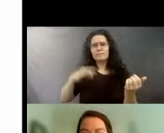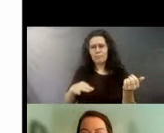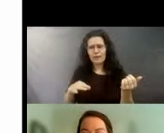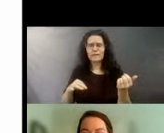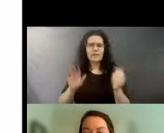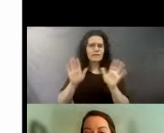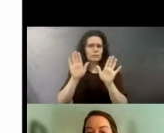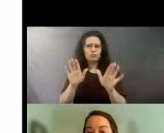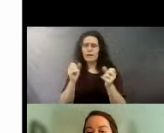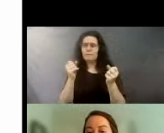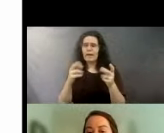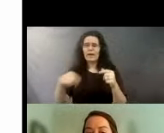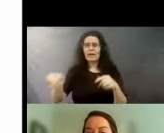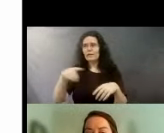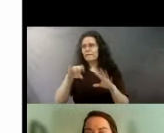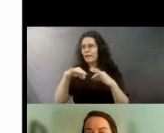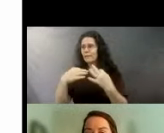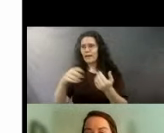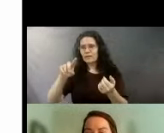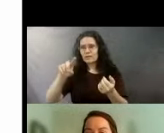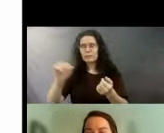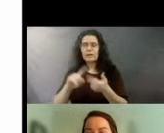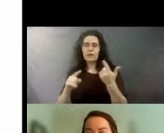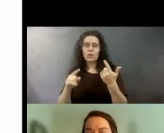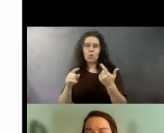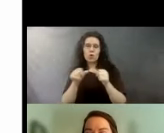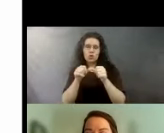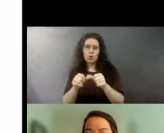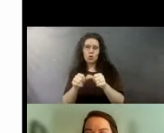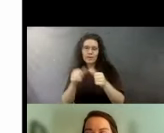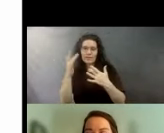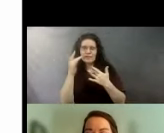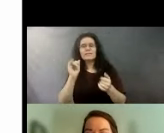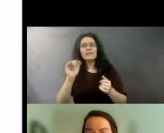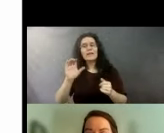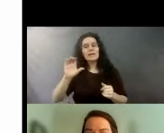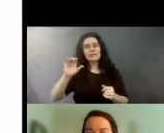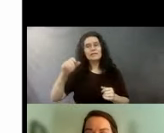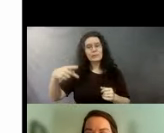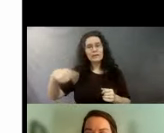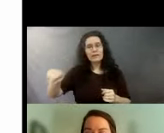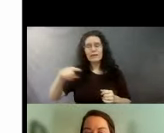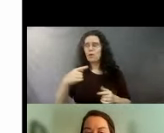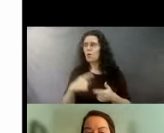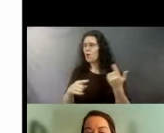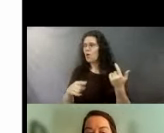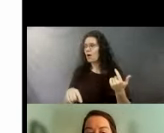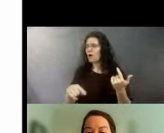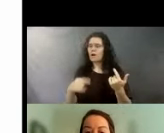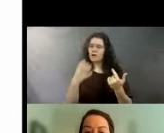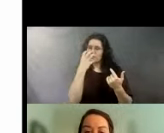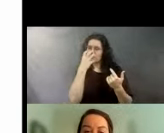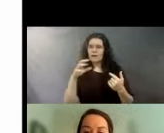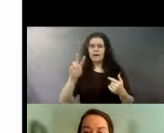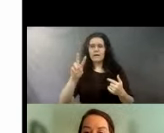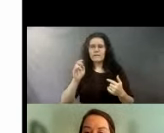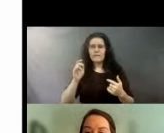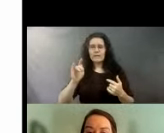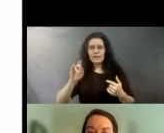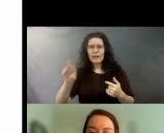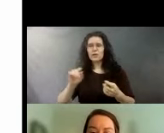chronic diseases and disabilities, like, for example, our patients with cerebral palsy and ventilator or G-tube dependent who might have